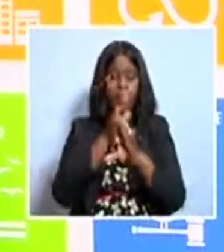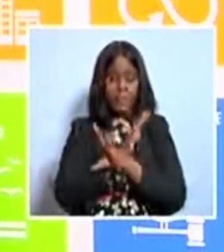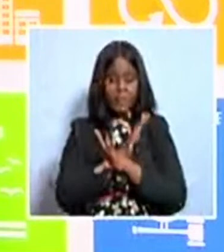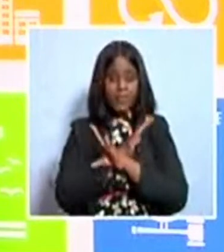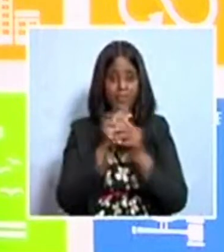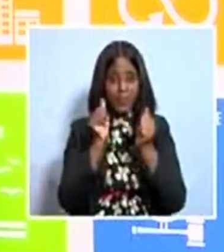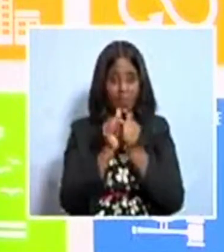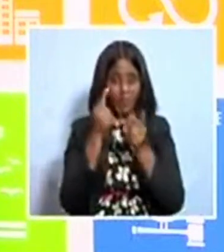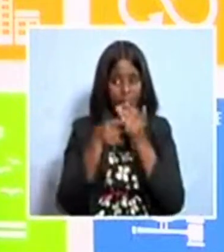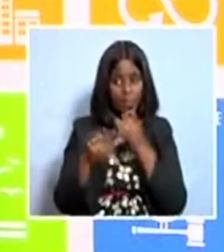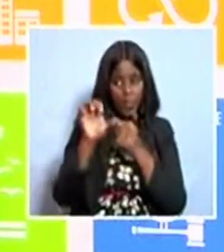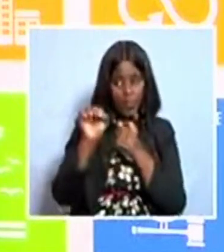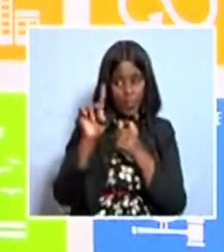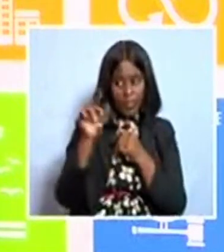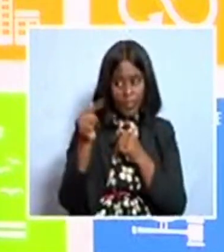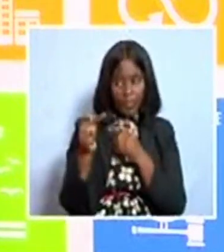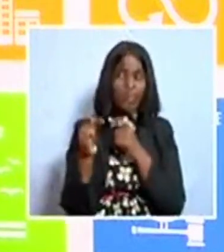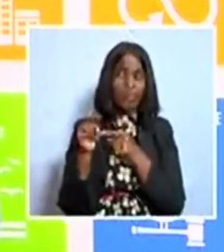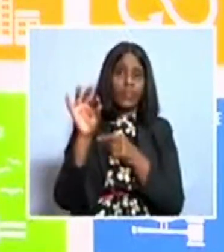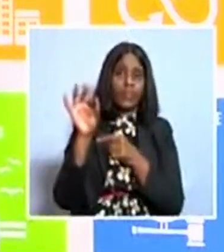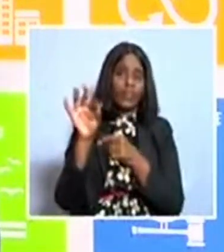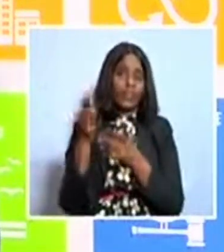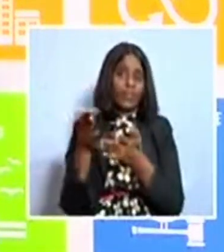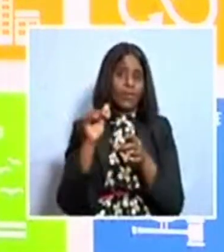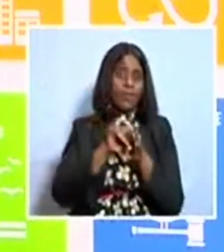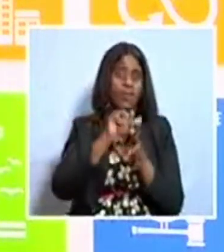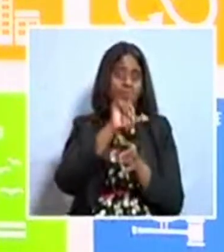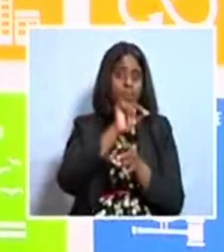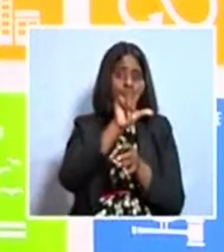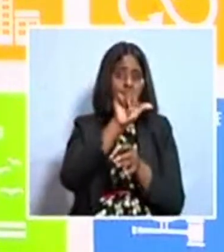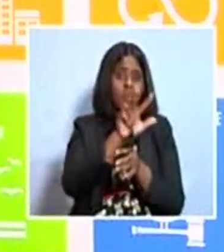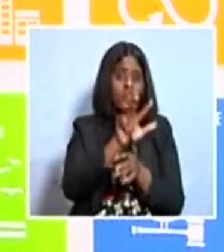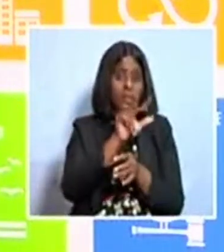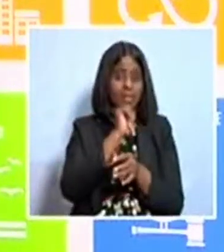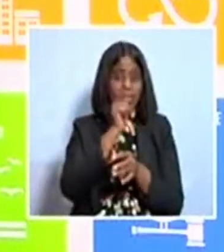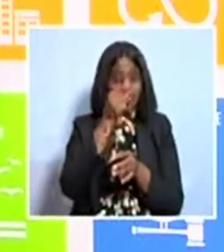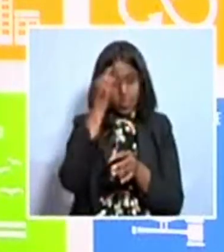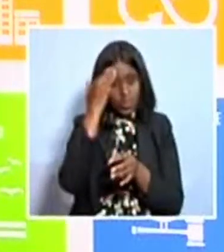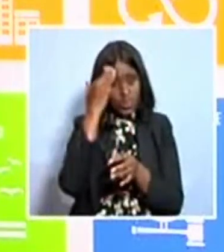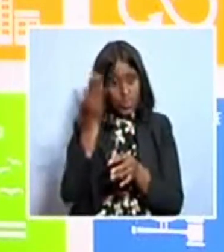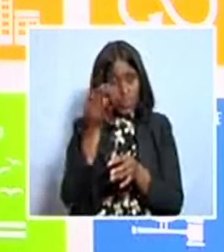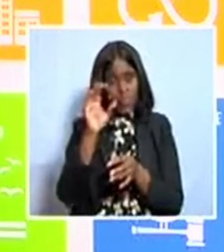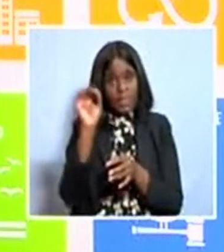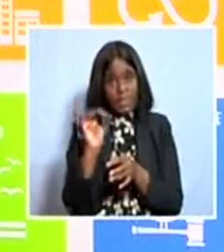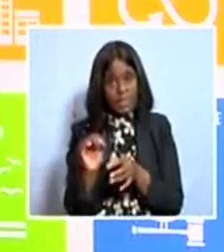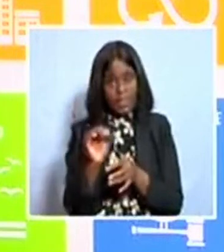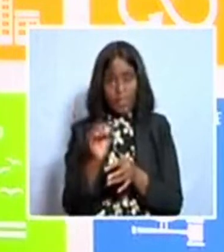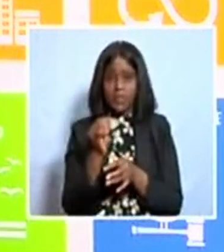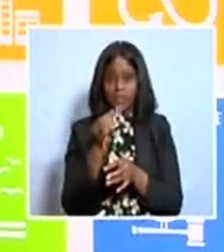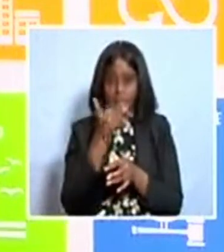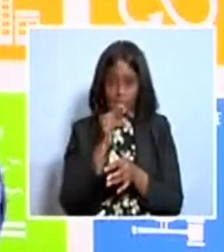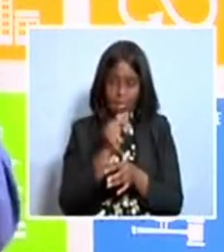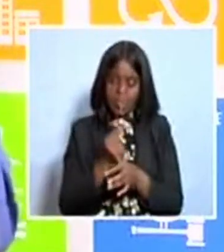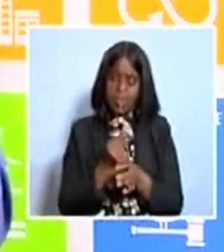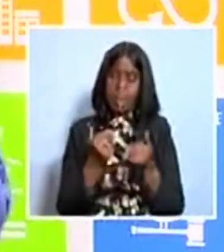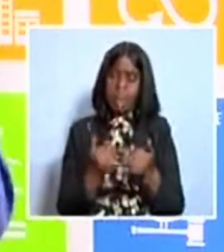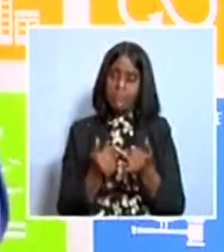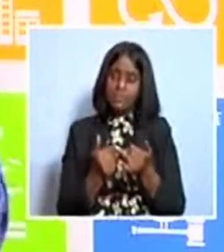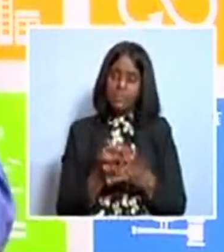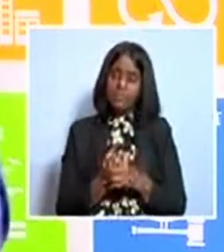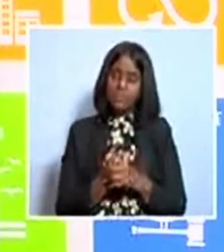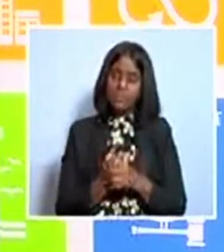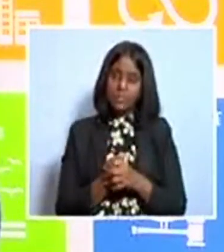of SDG 9 in 2023. Mm-hmm. So we've got to